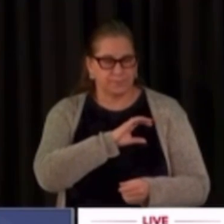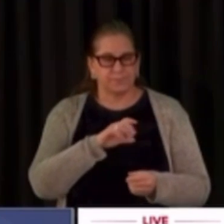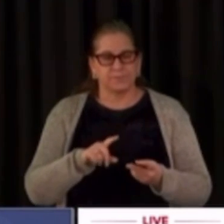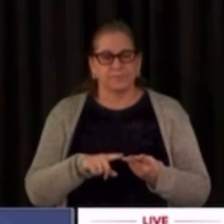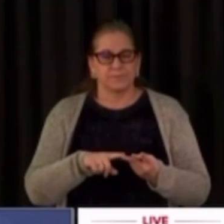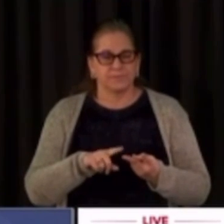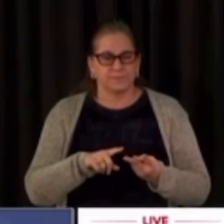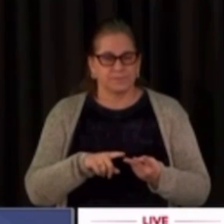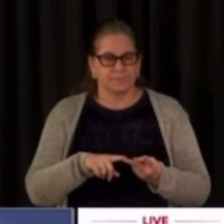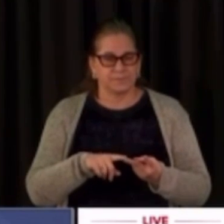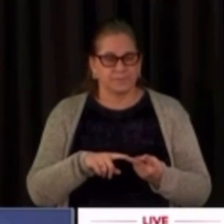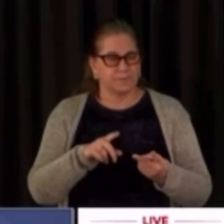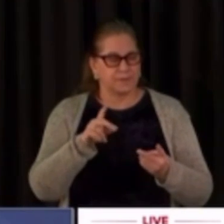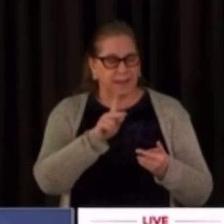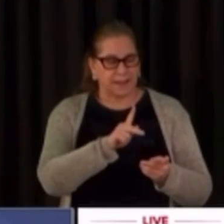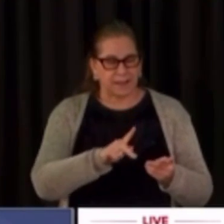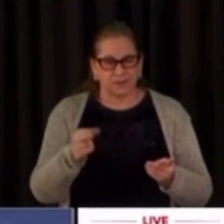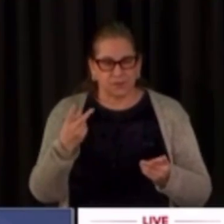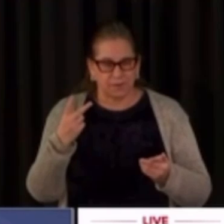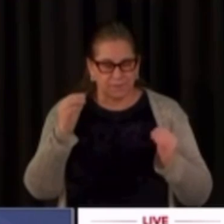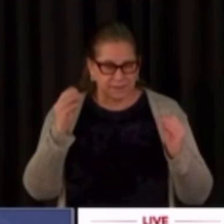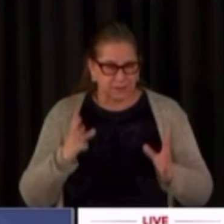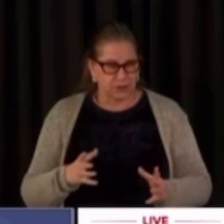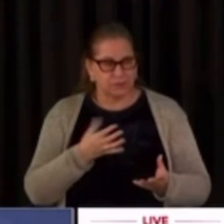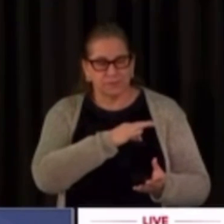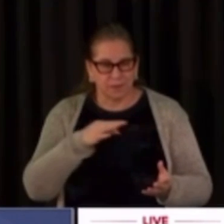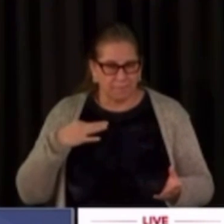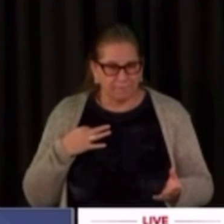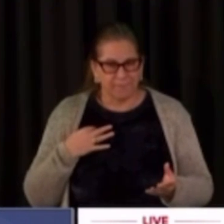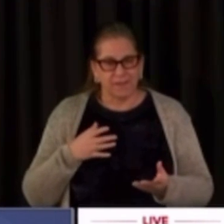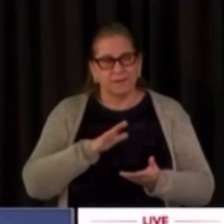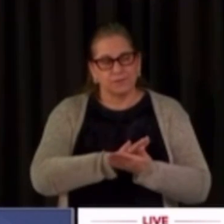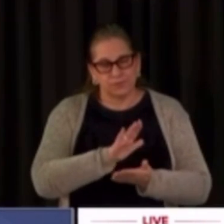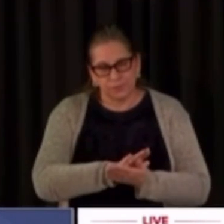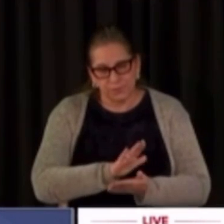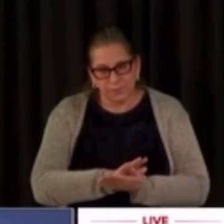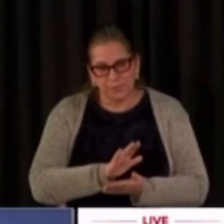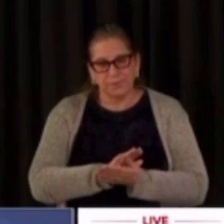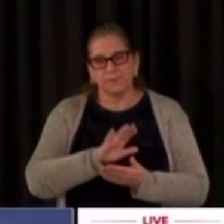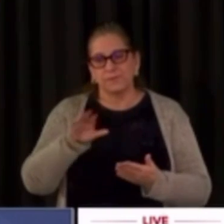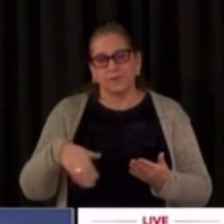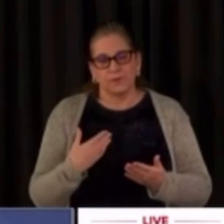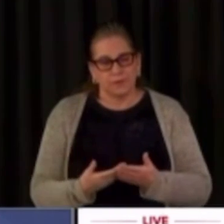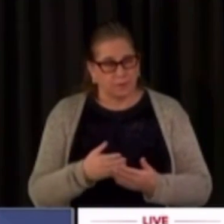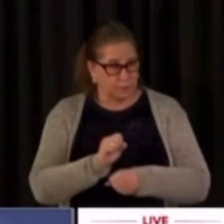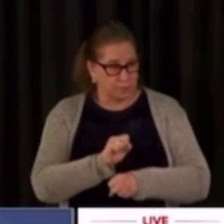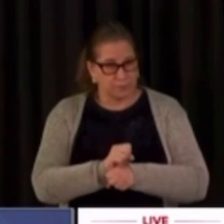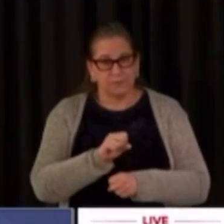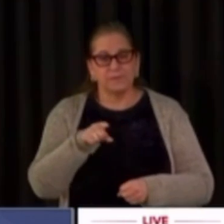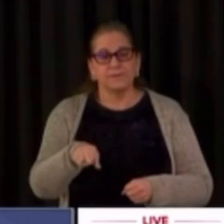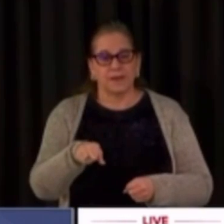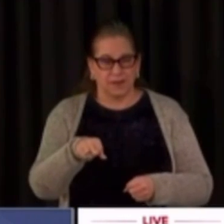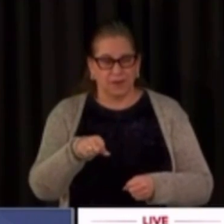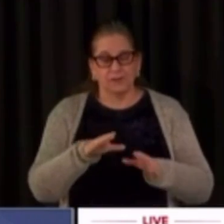staff in K through 12 educational facilities. So this includes all staff who work in these environments, staff in child care facilities,